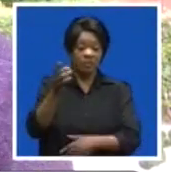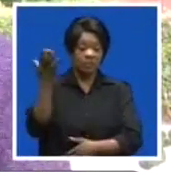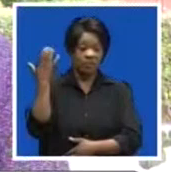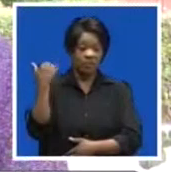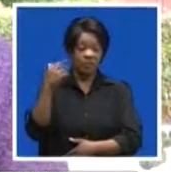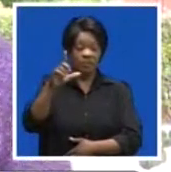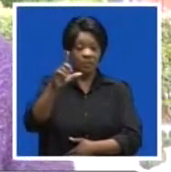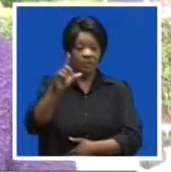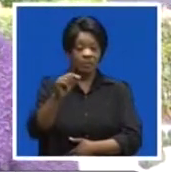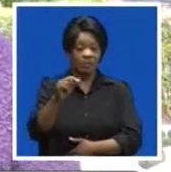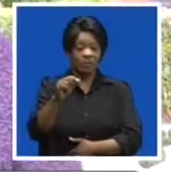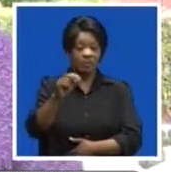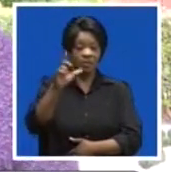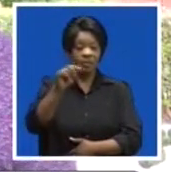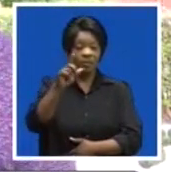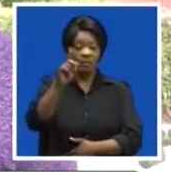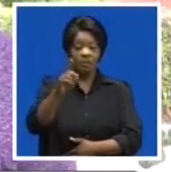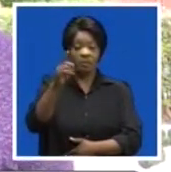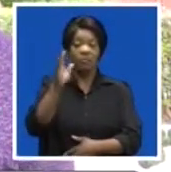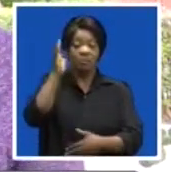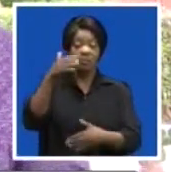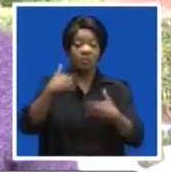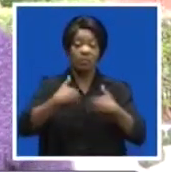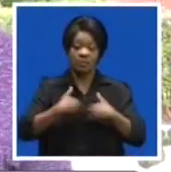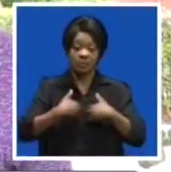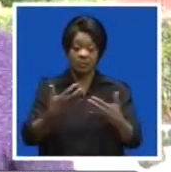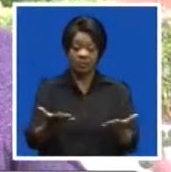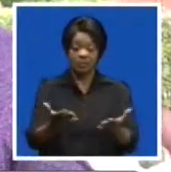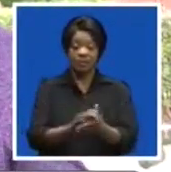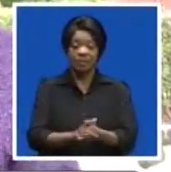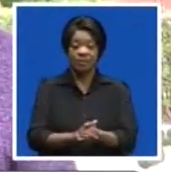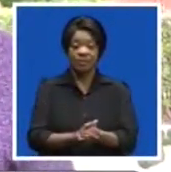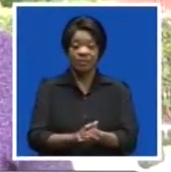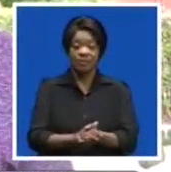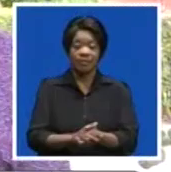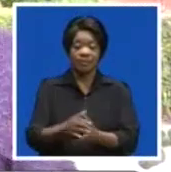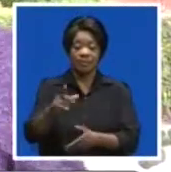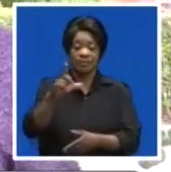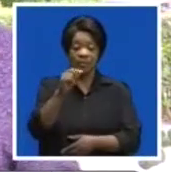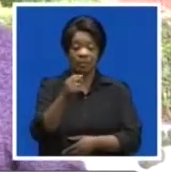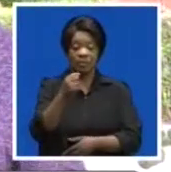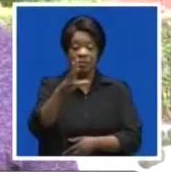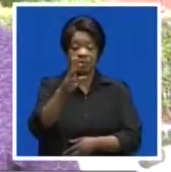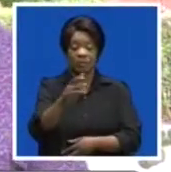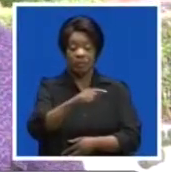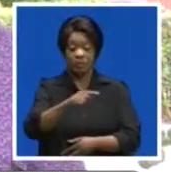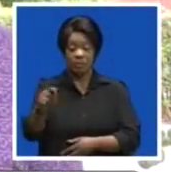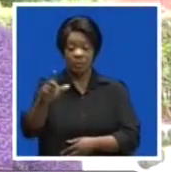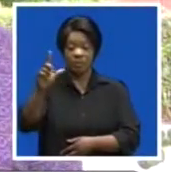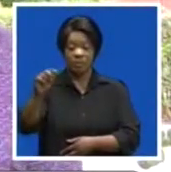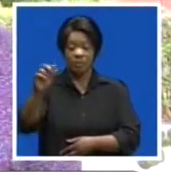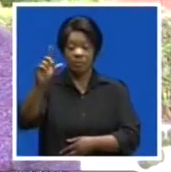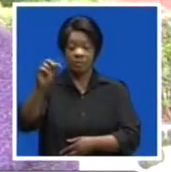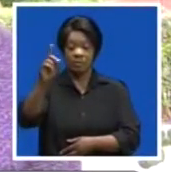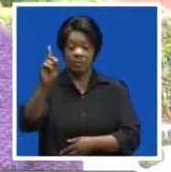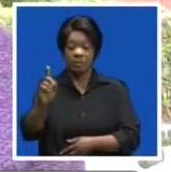in 2021. But between the 2016 and 2021, we need to give time